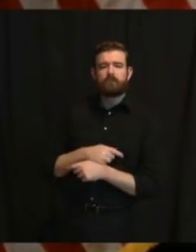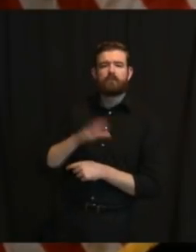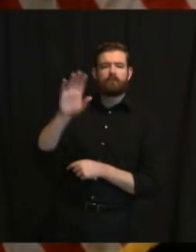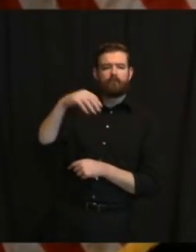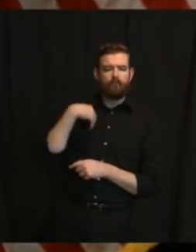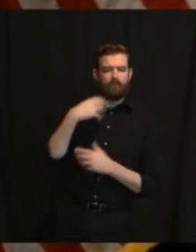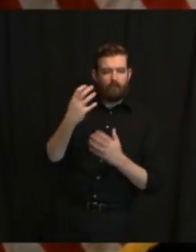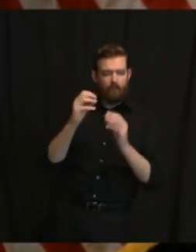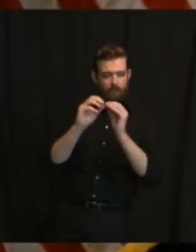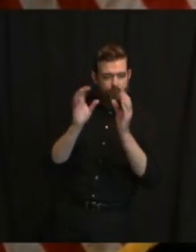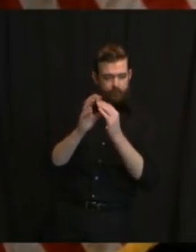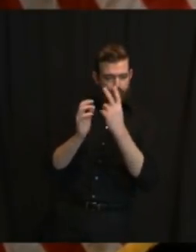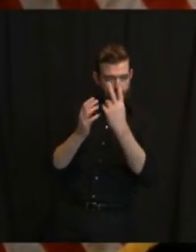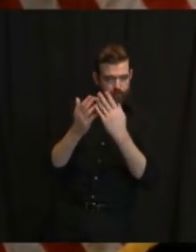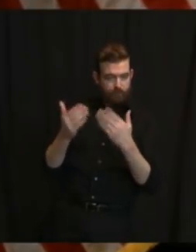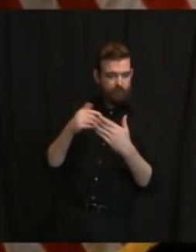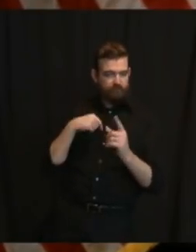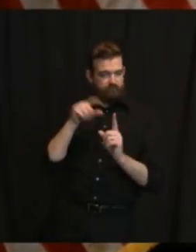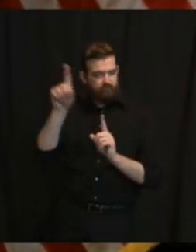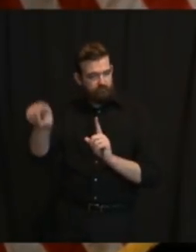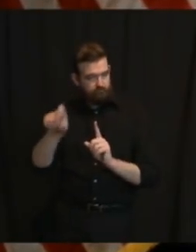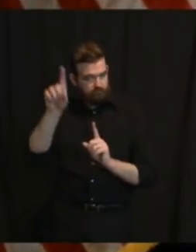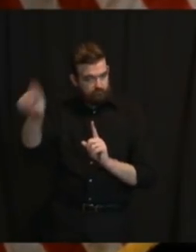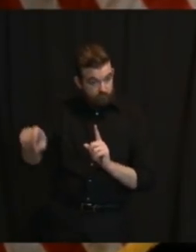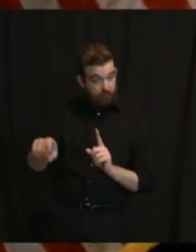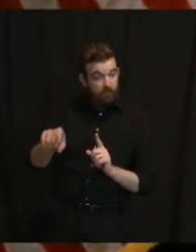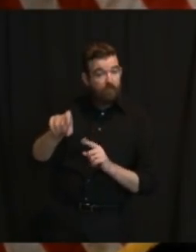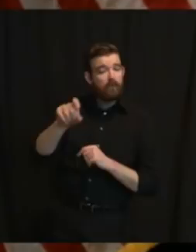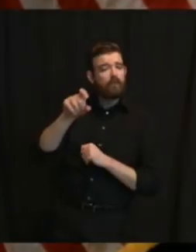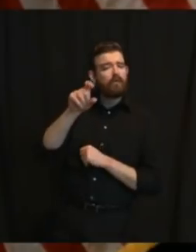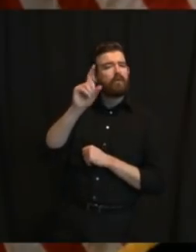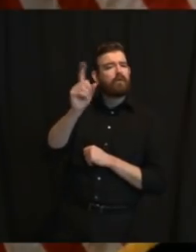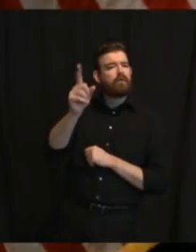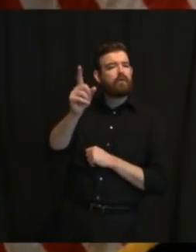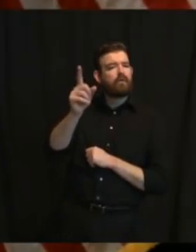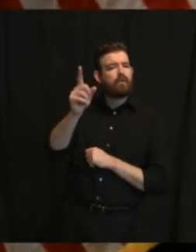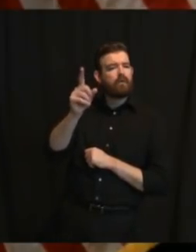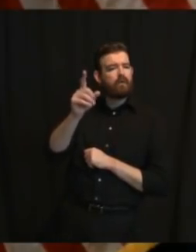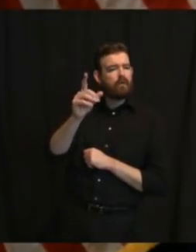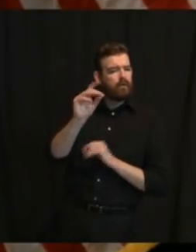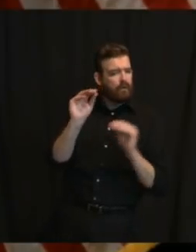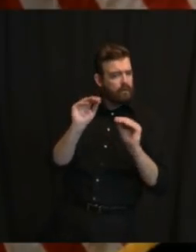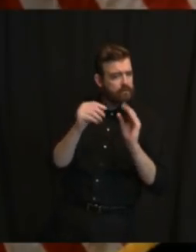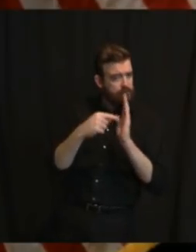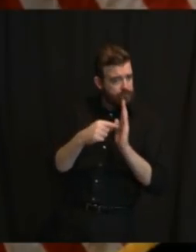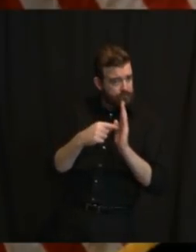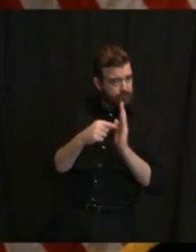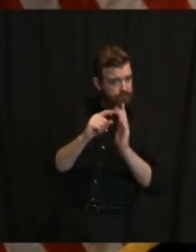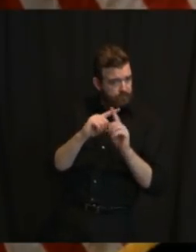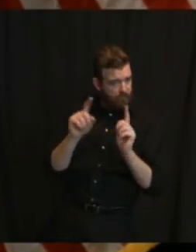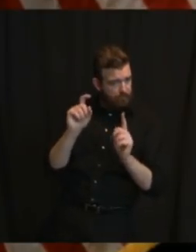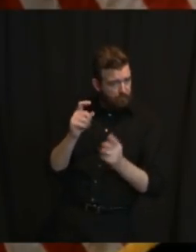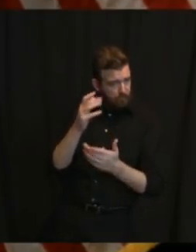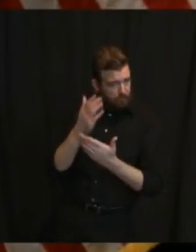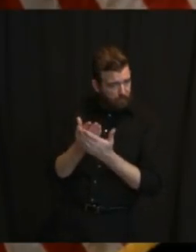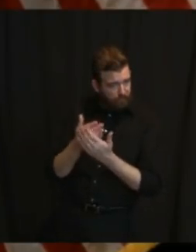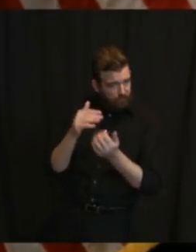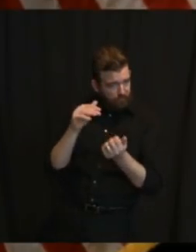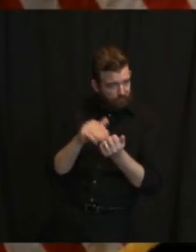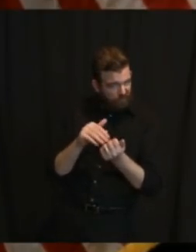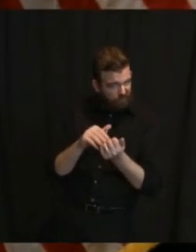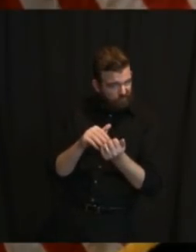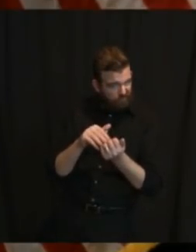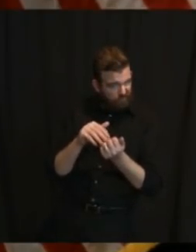do you need to prove to a doctor that you've had no symptoms to be tested if you're asymptomatic? The death of the 4-year-old, anything